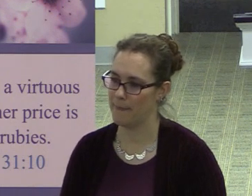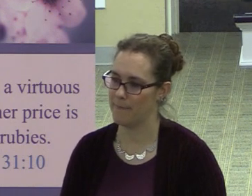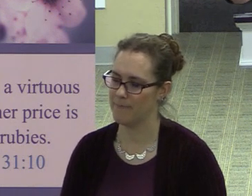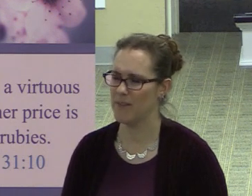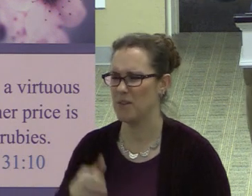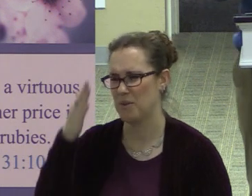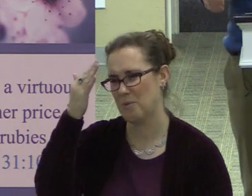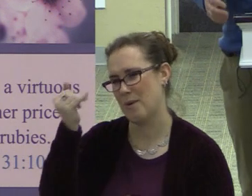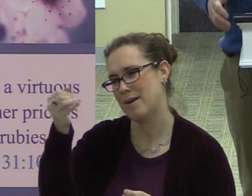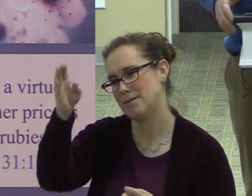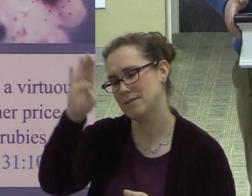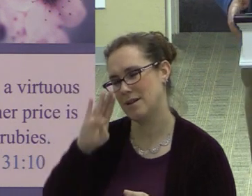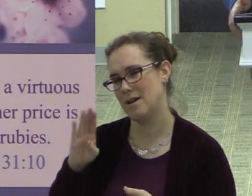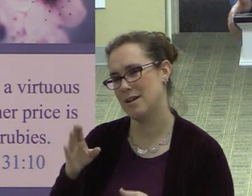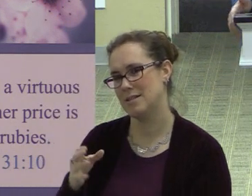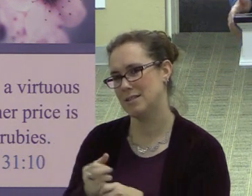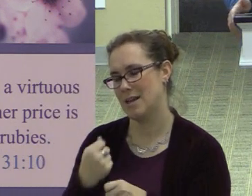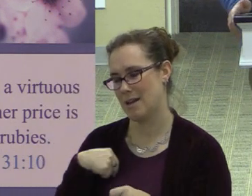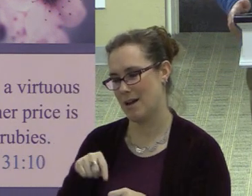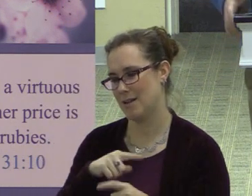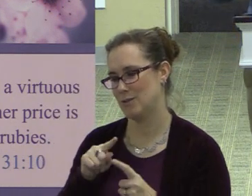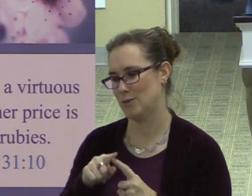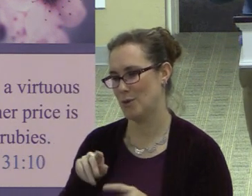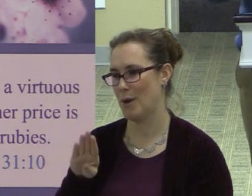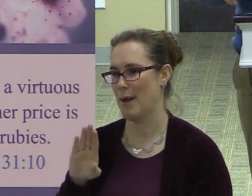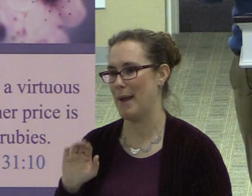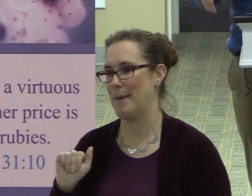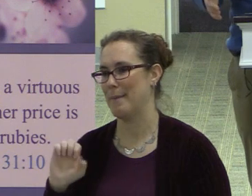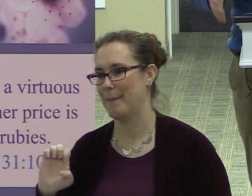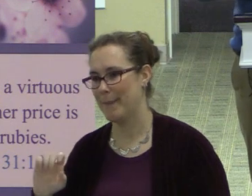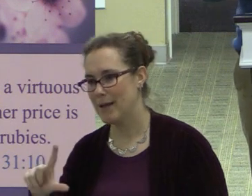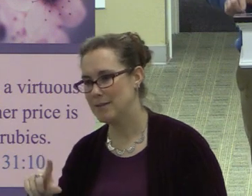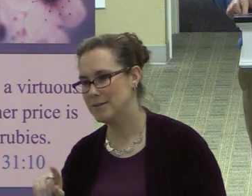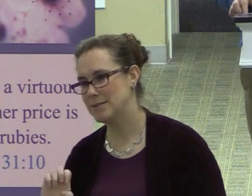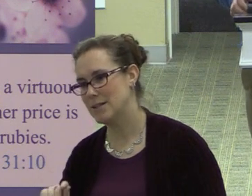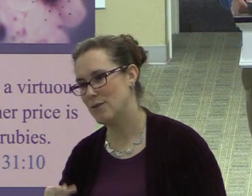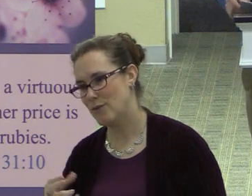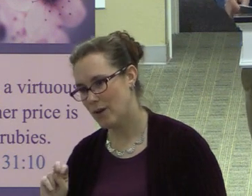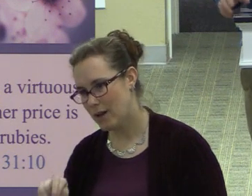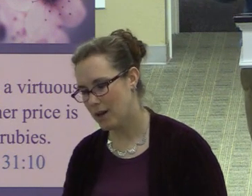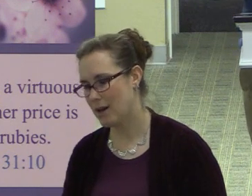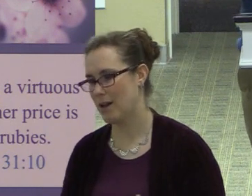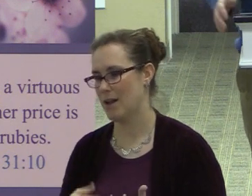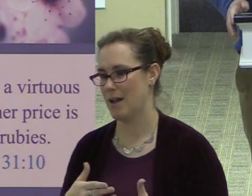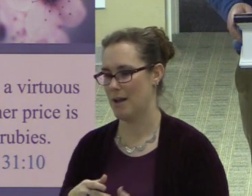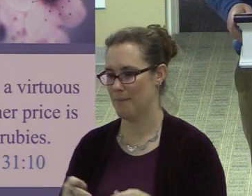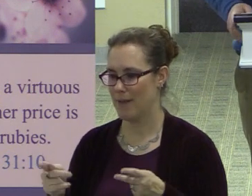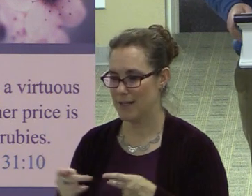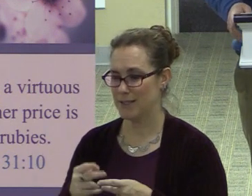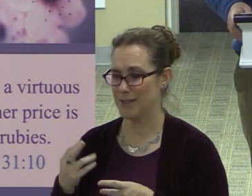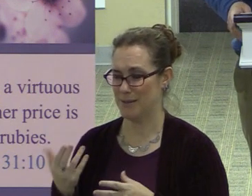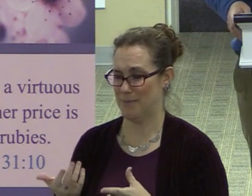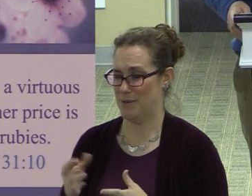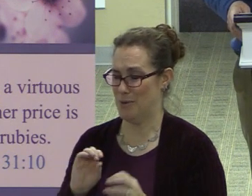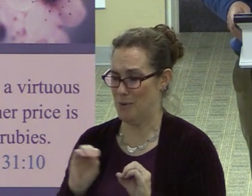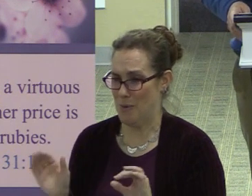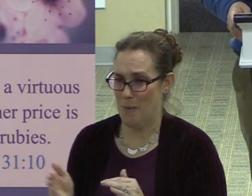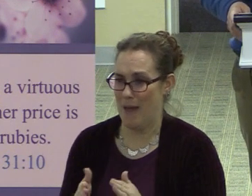So why does God take us to Belzaphon? Why does He put us in places where there appears to be just no way out?